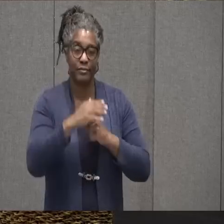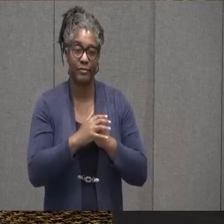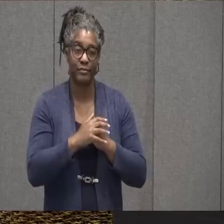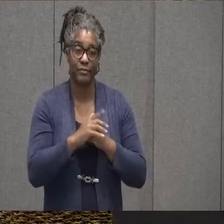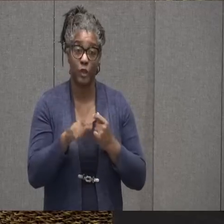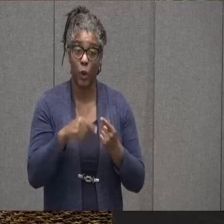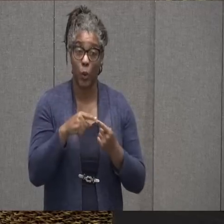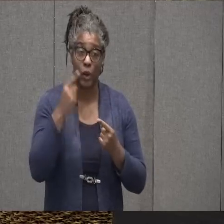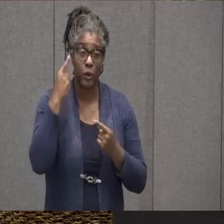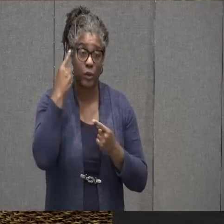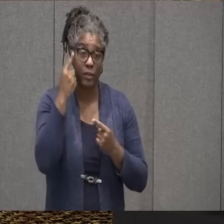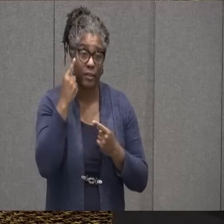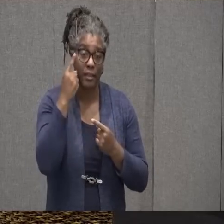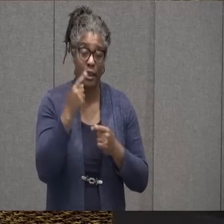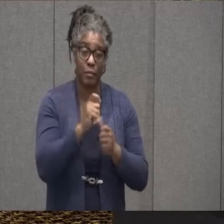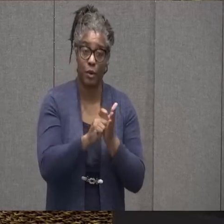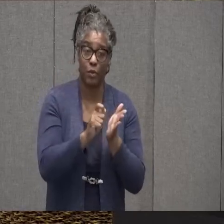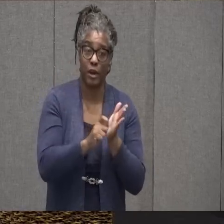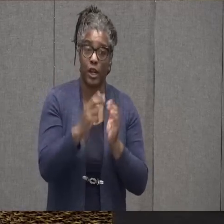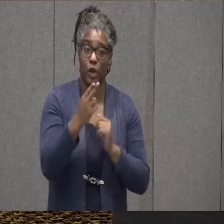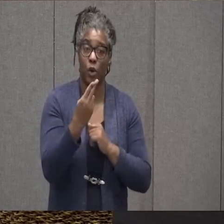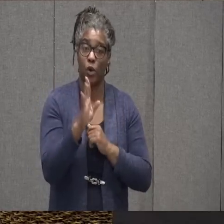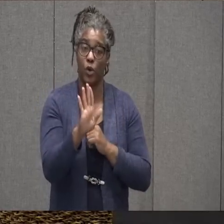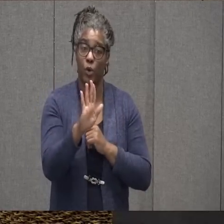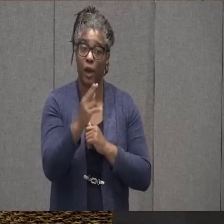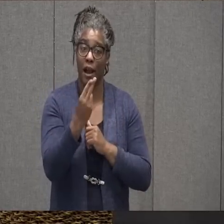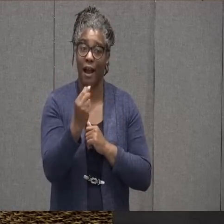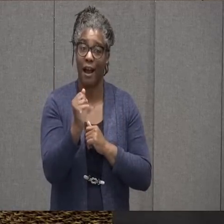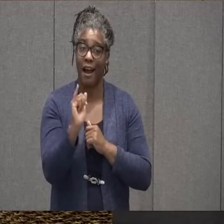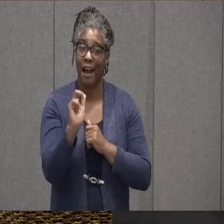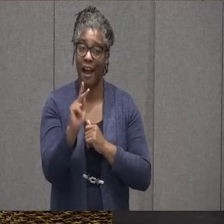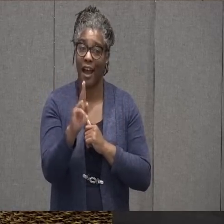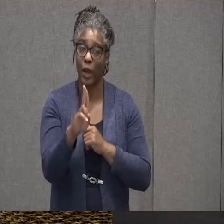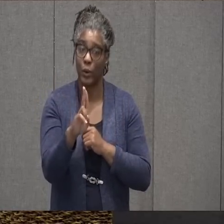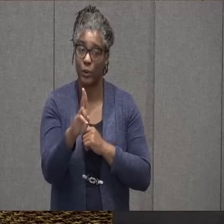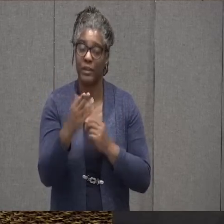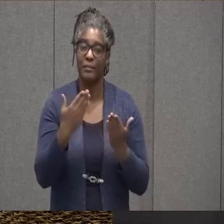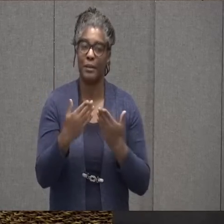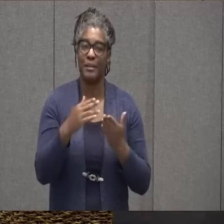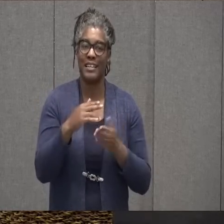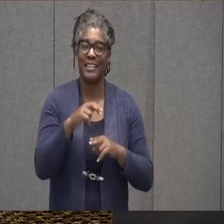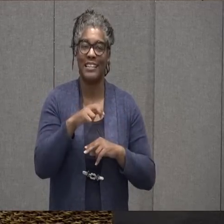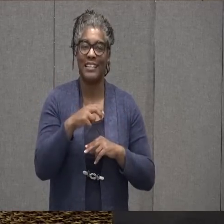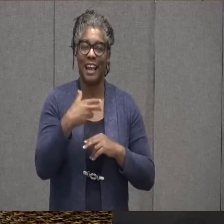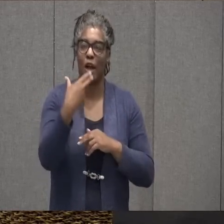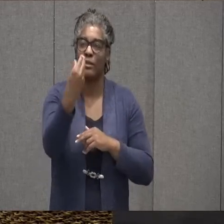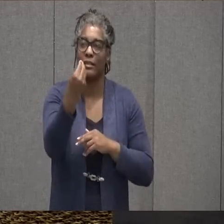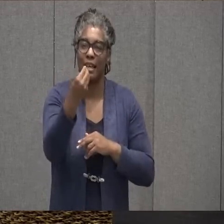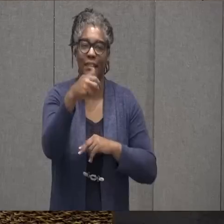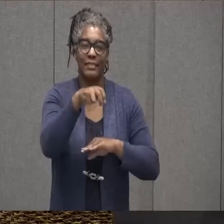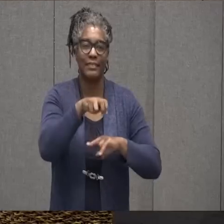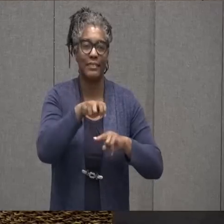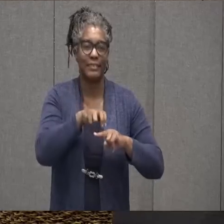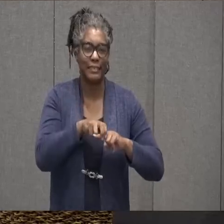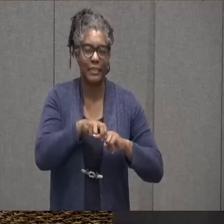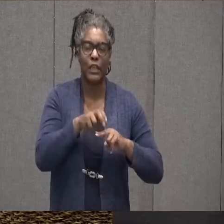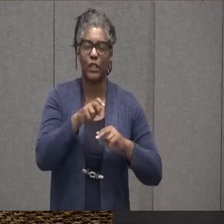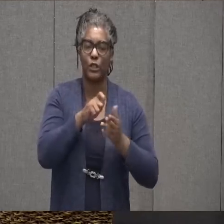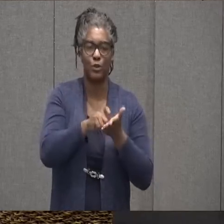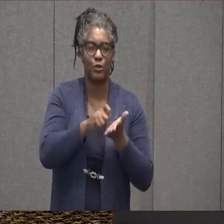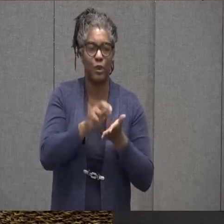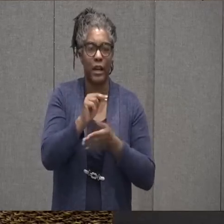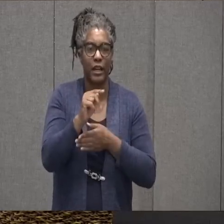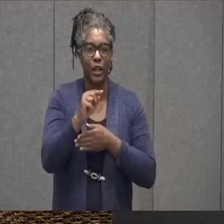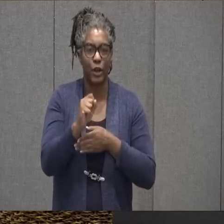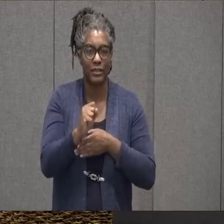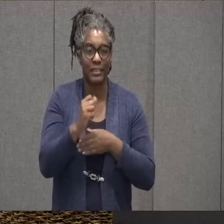haiku, sit outside and take some notes. What do you like? Is there a beautiful flower that you see? The color